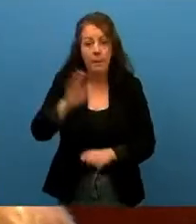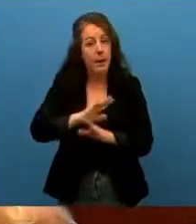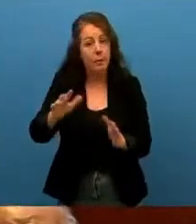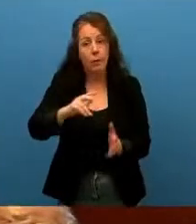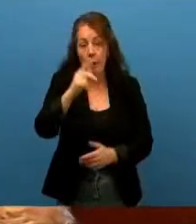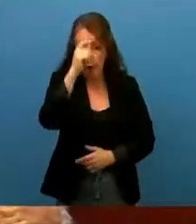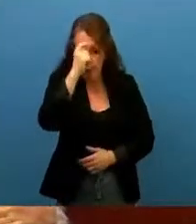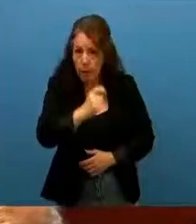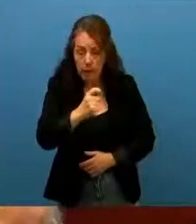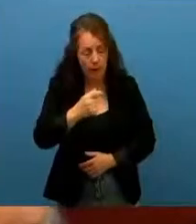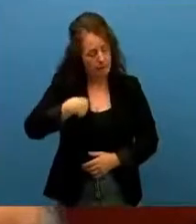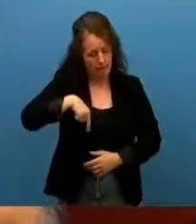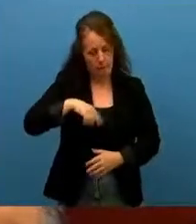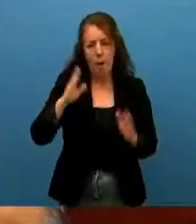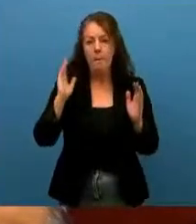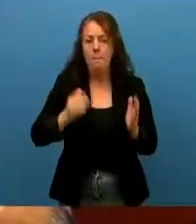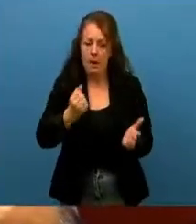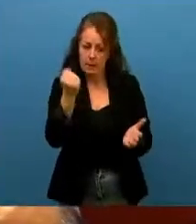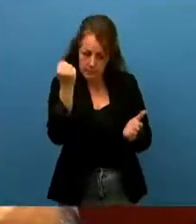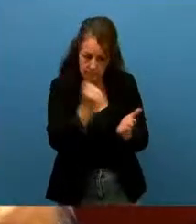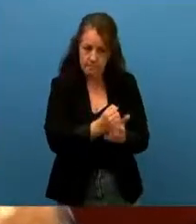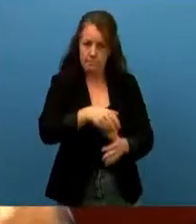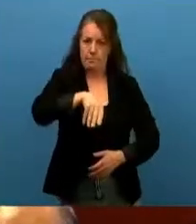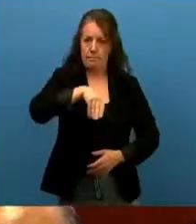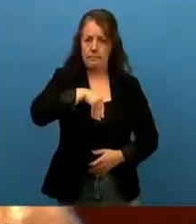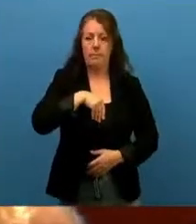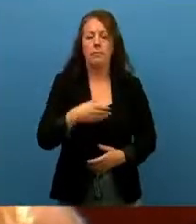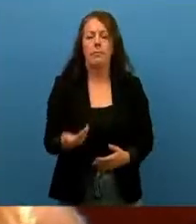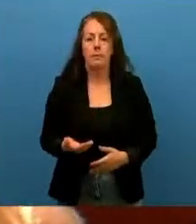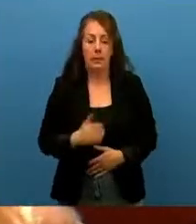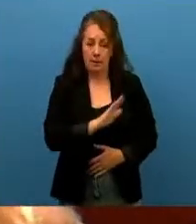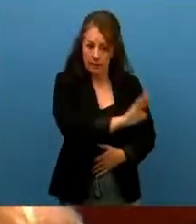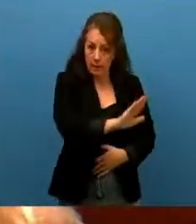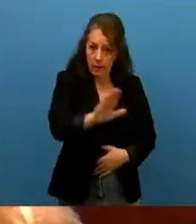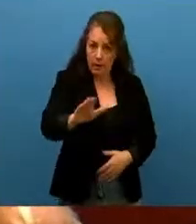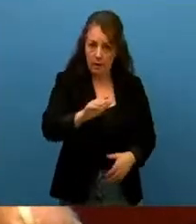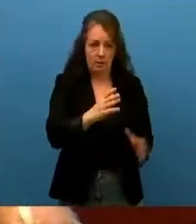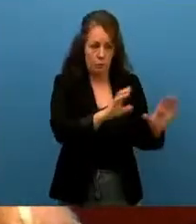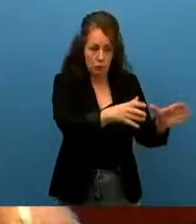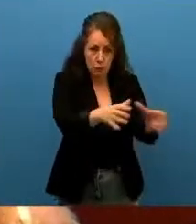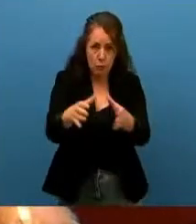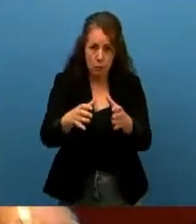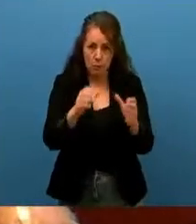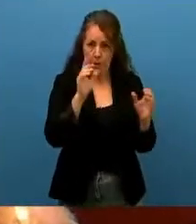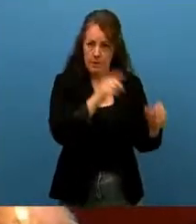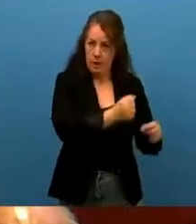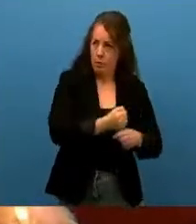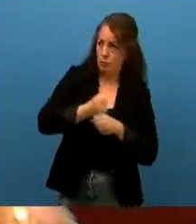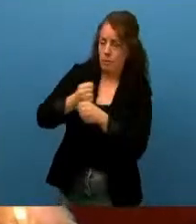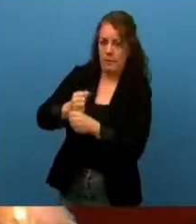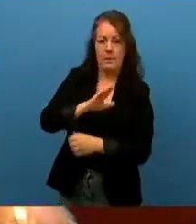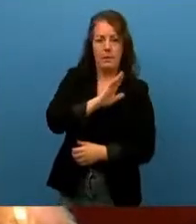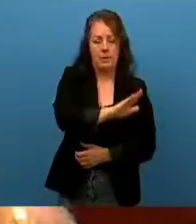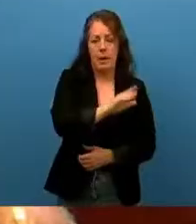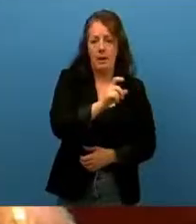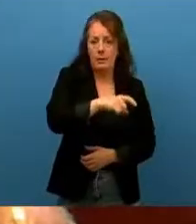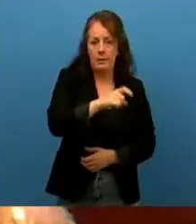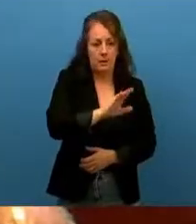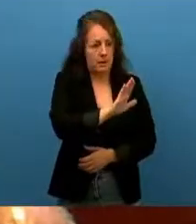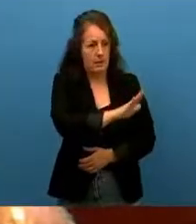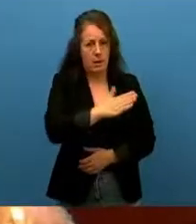represented of their peoples and chosen by Indigenous peoples in accordance to their own procedures. The intersessional meetings